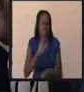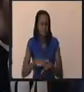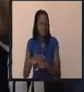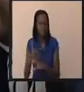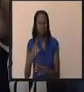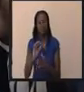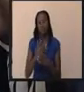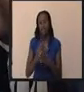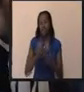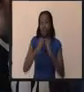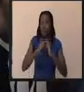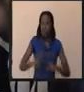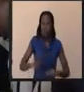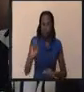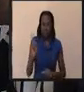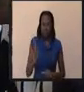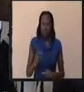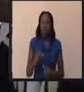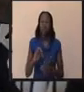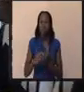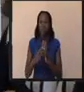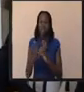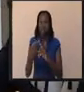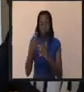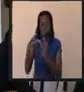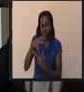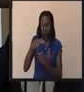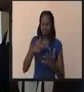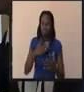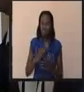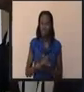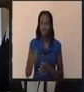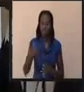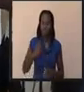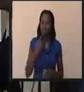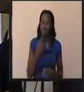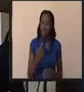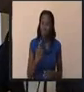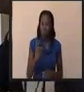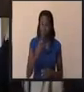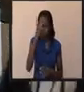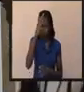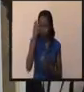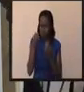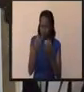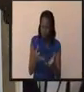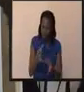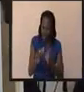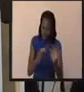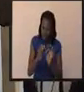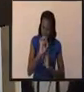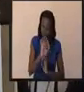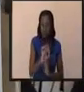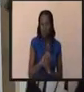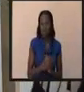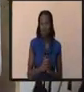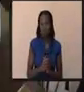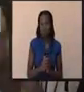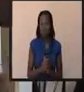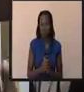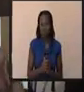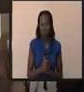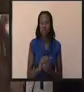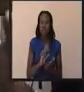what features we inherit. You know, Daddy always says, you know, what you get from God is His gift to you, right? And what